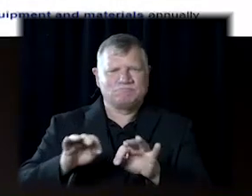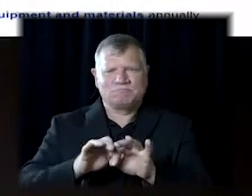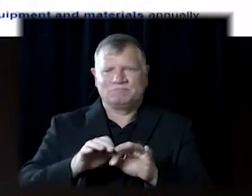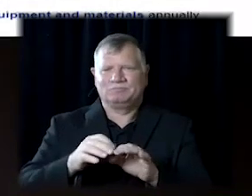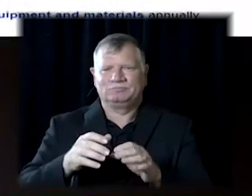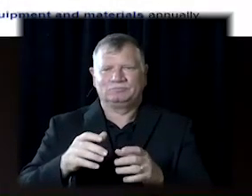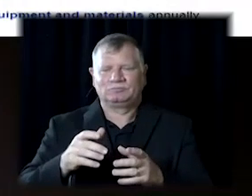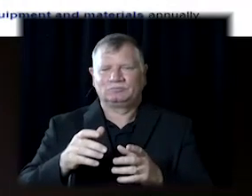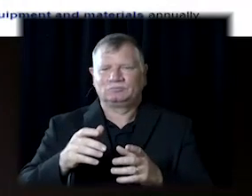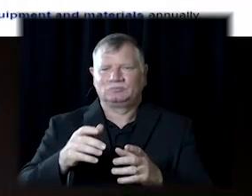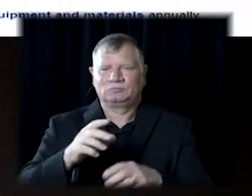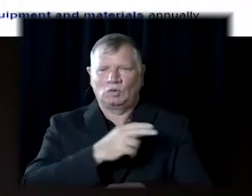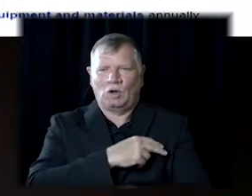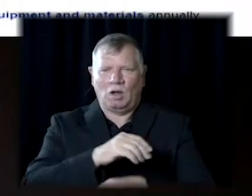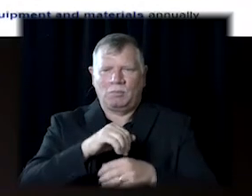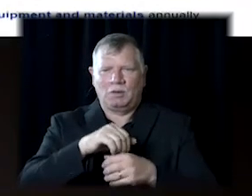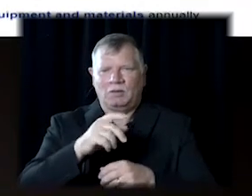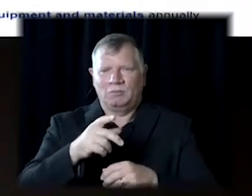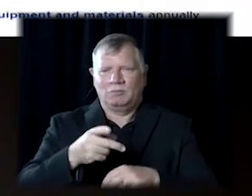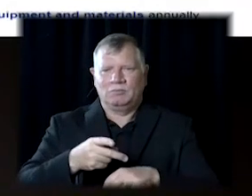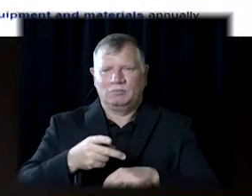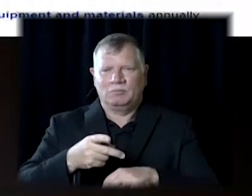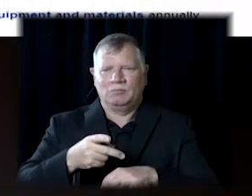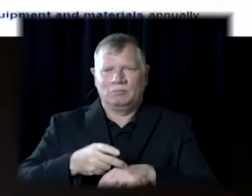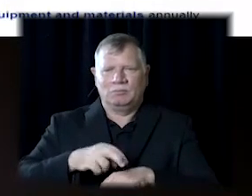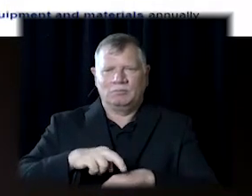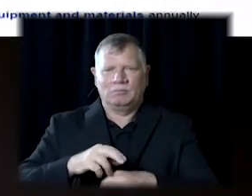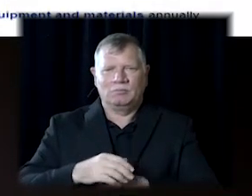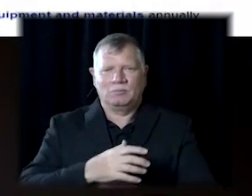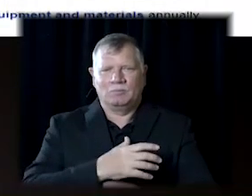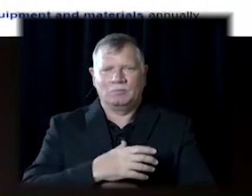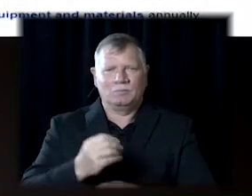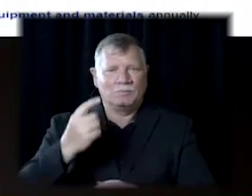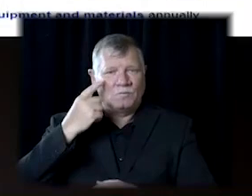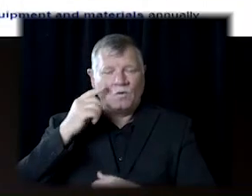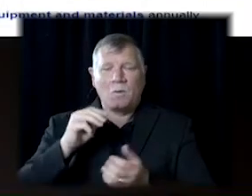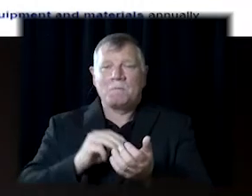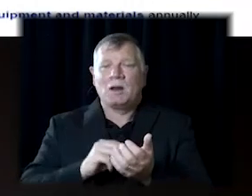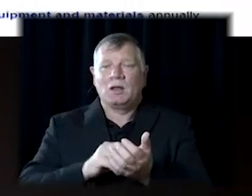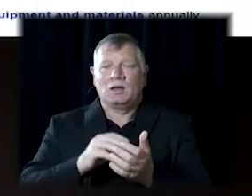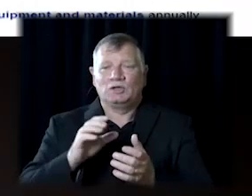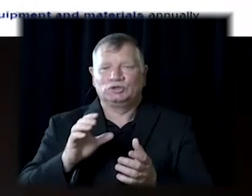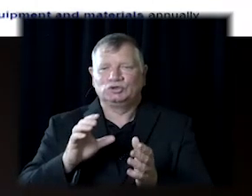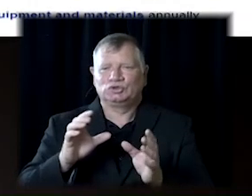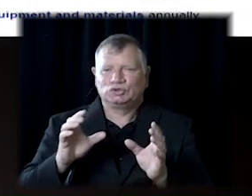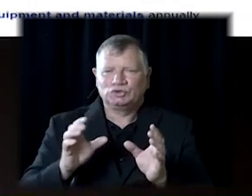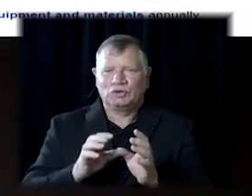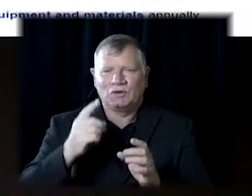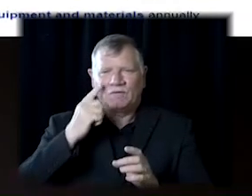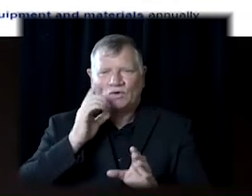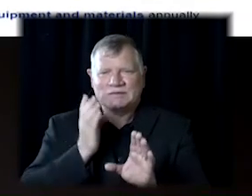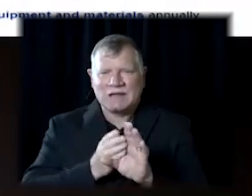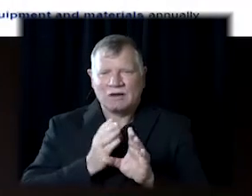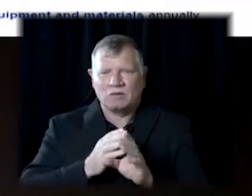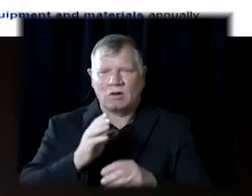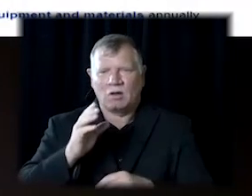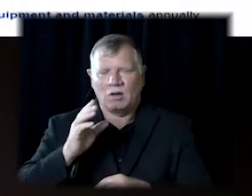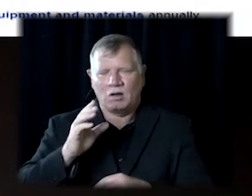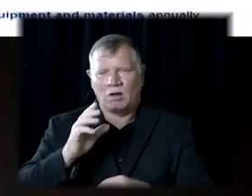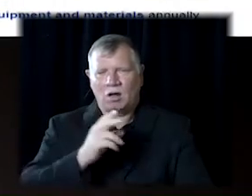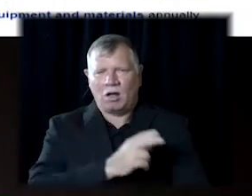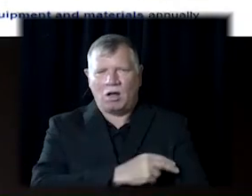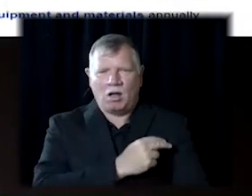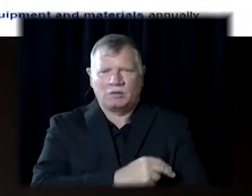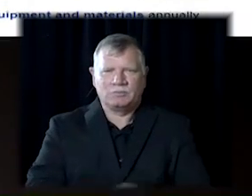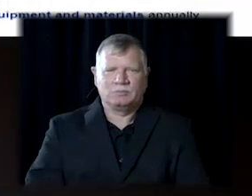invests $12 million over 2 years, $6 million per year, for Medicare certification for the psychiatric hospital. It